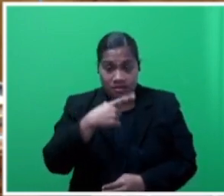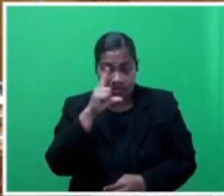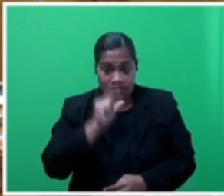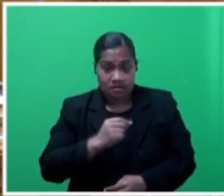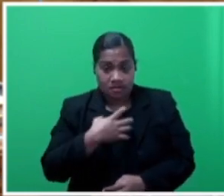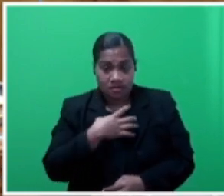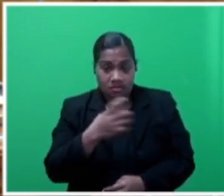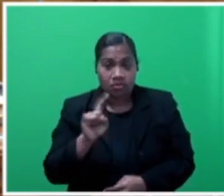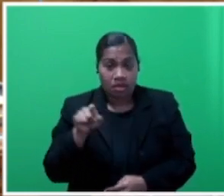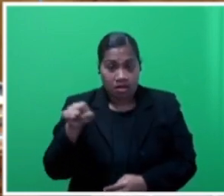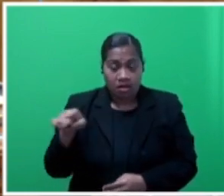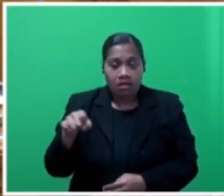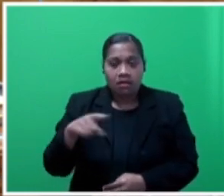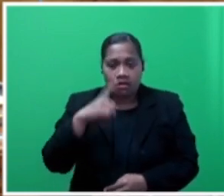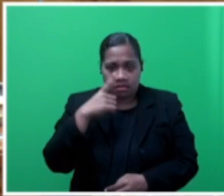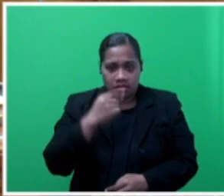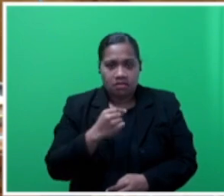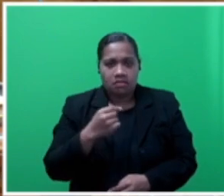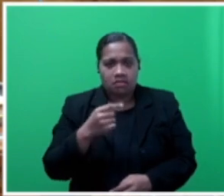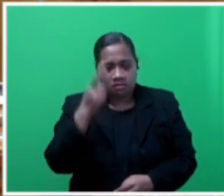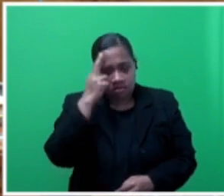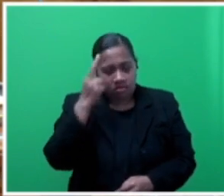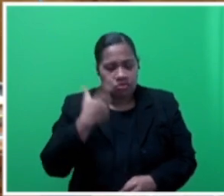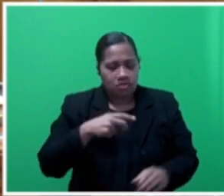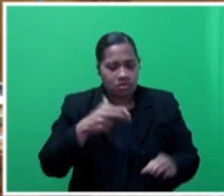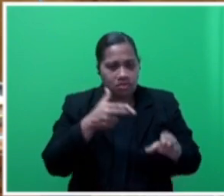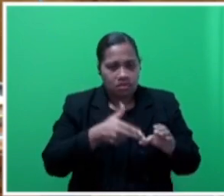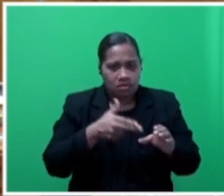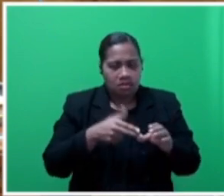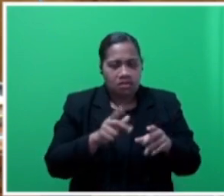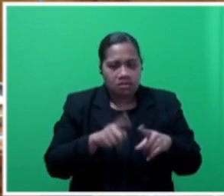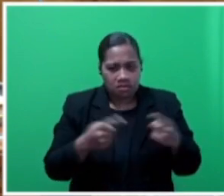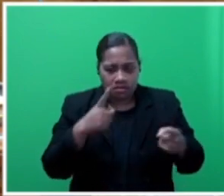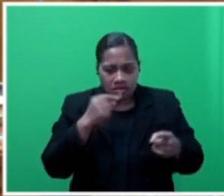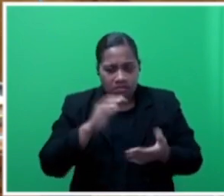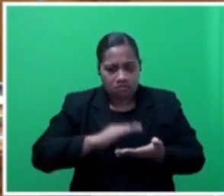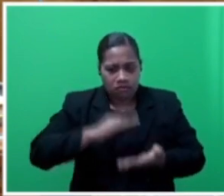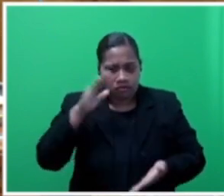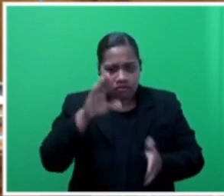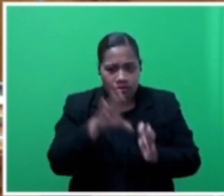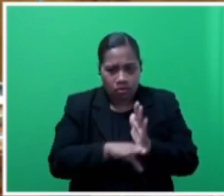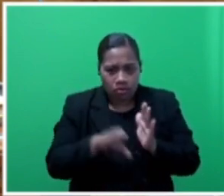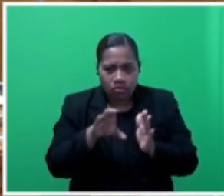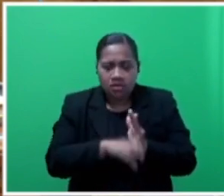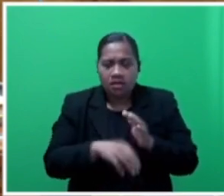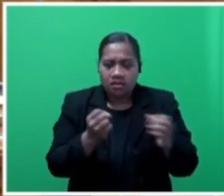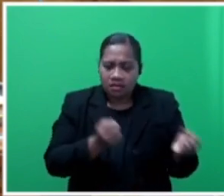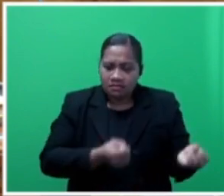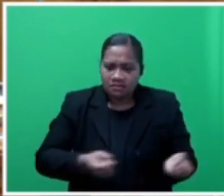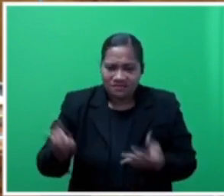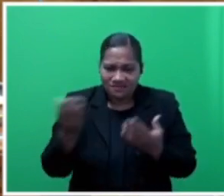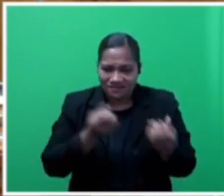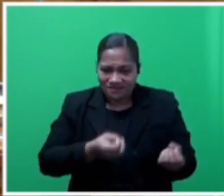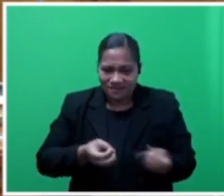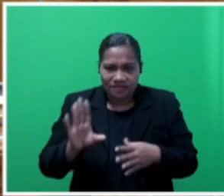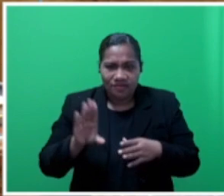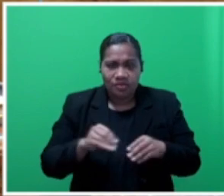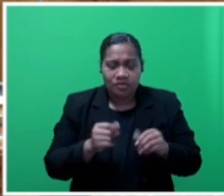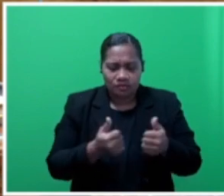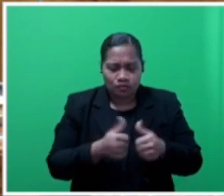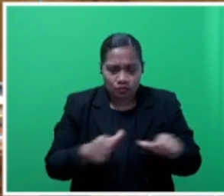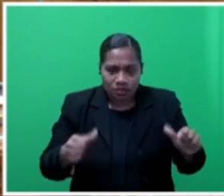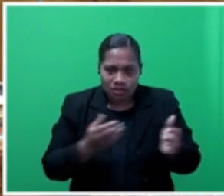increase in the price of petroleum products and major strain in the supply chain of goods and services.